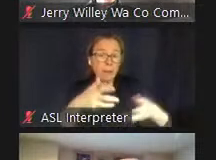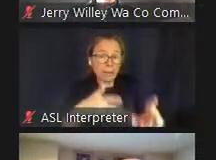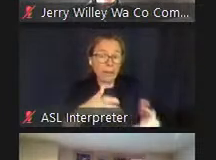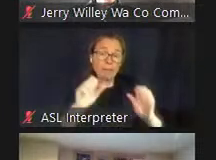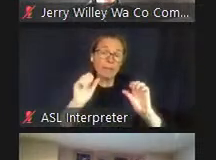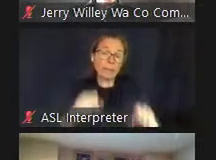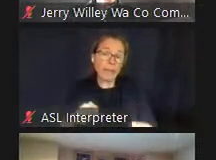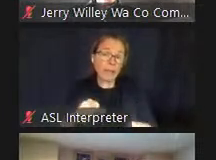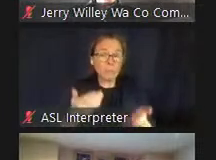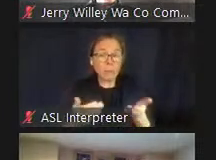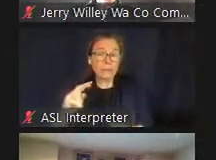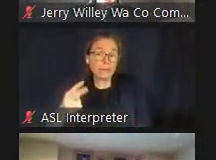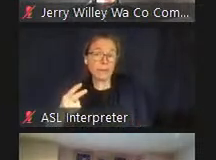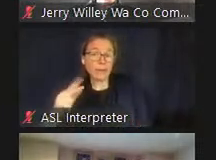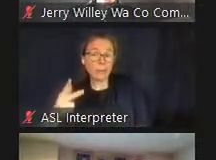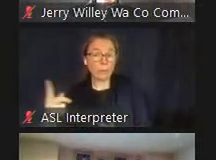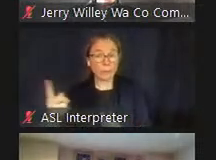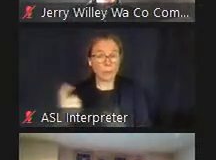but at least for